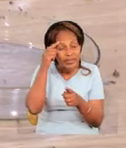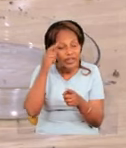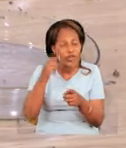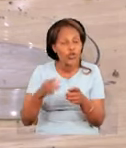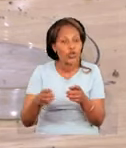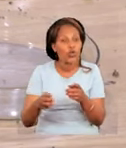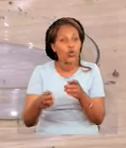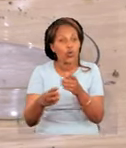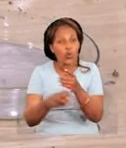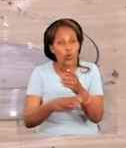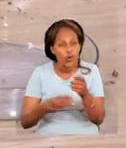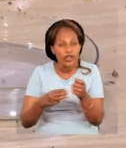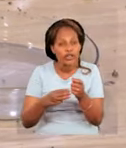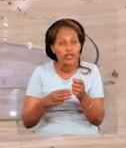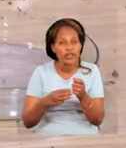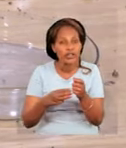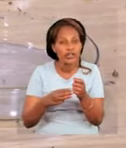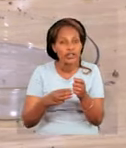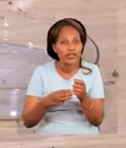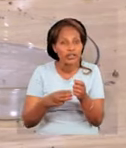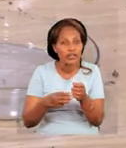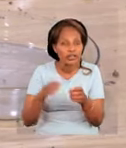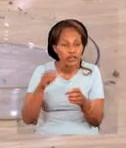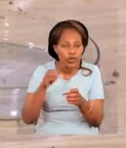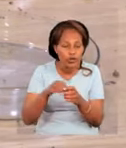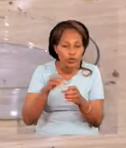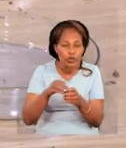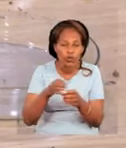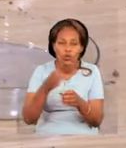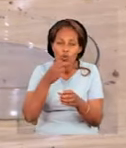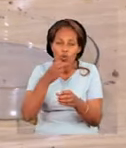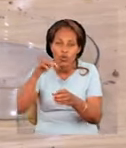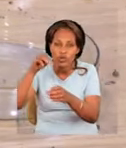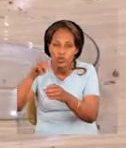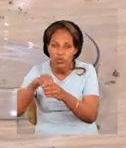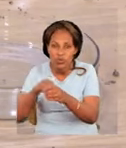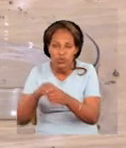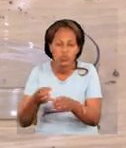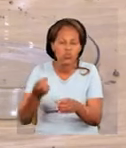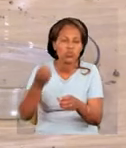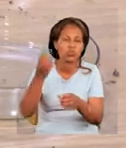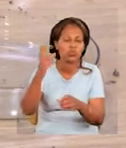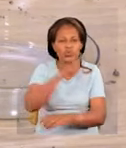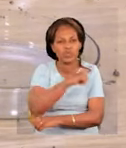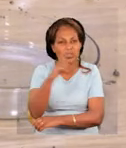wheat. These are soaked, they are kept in water for several days.